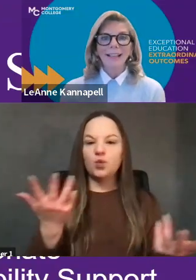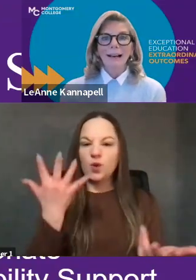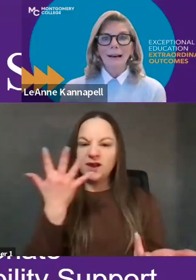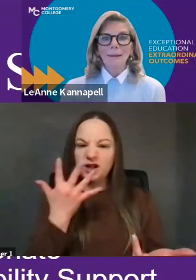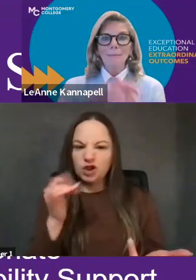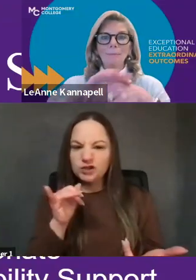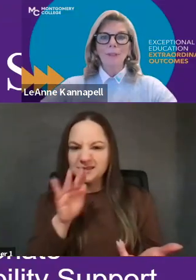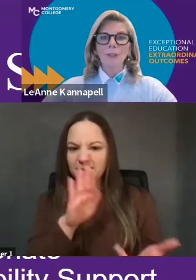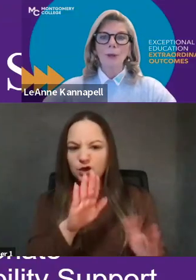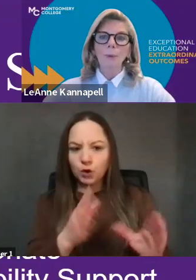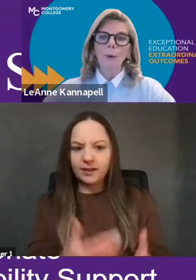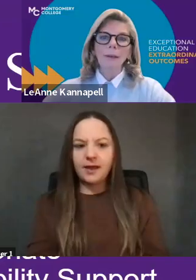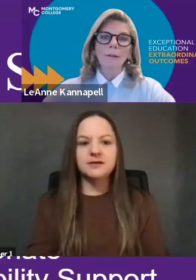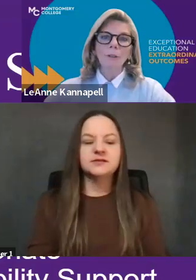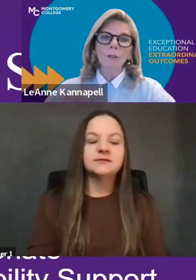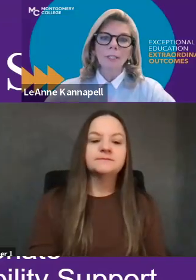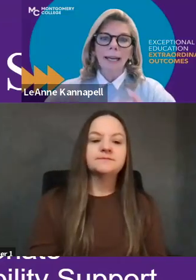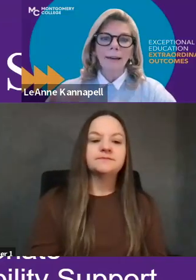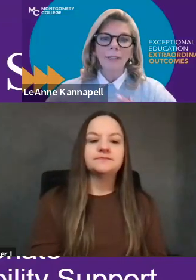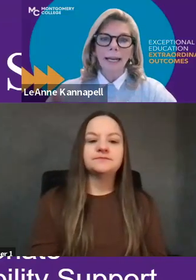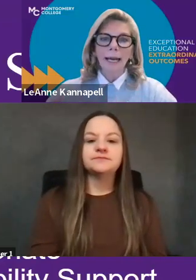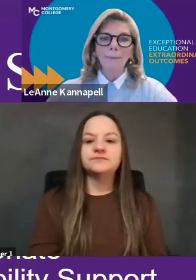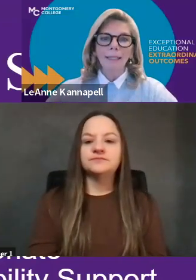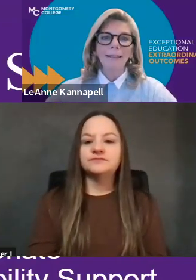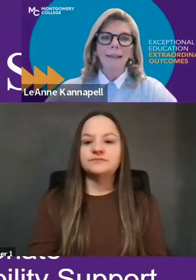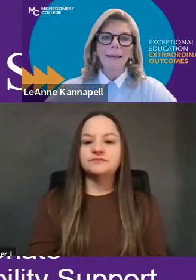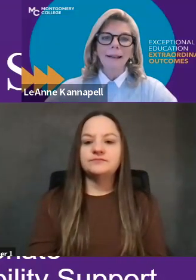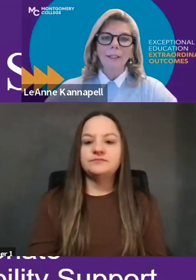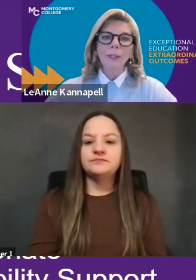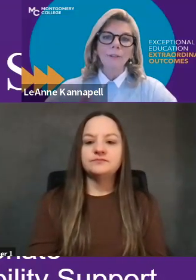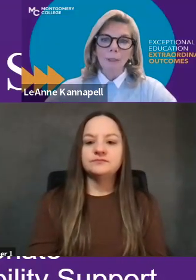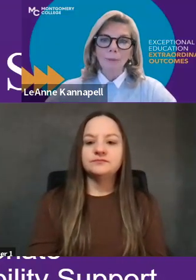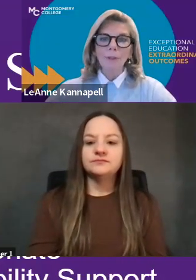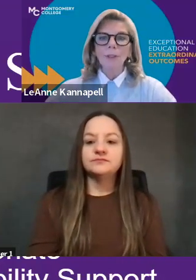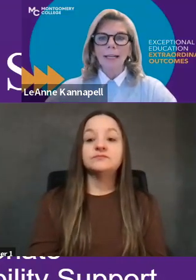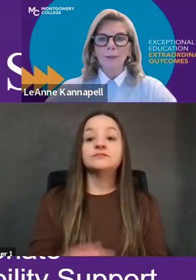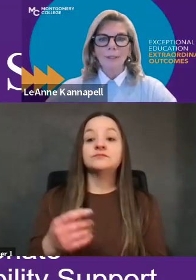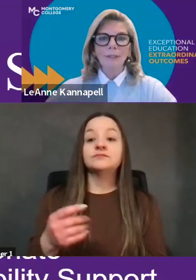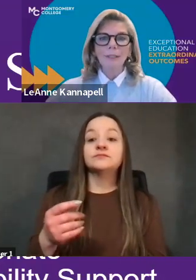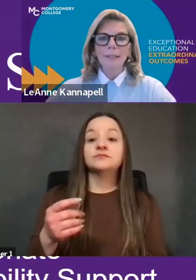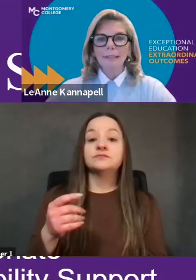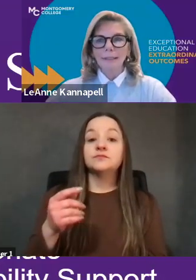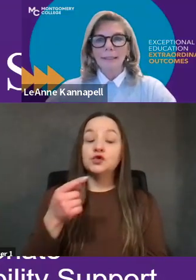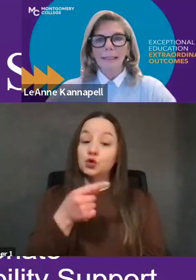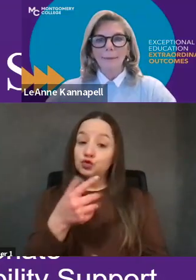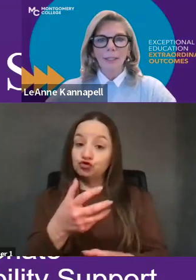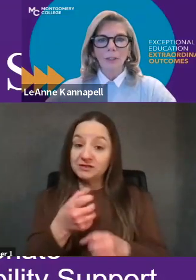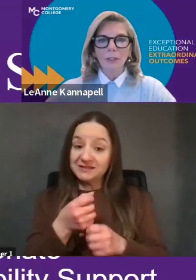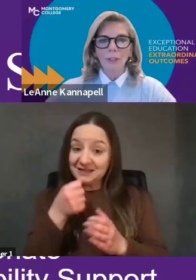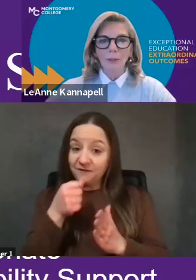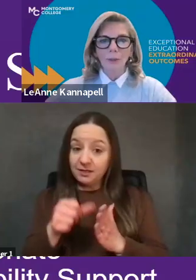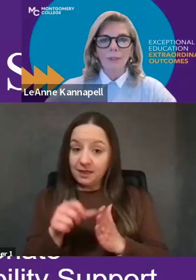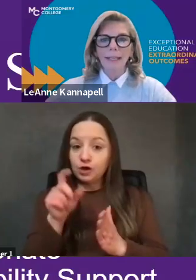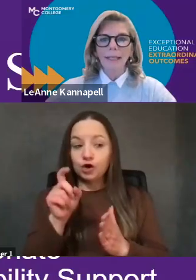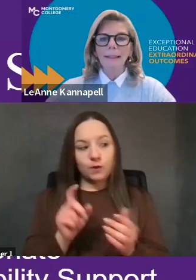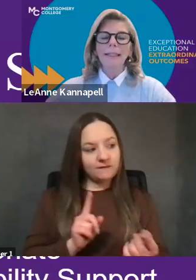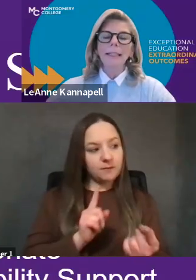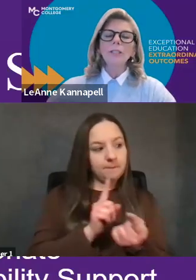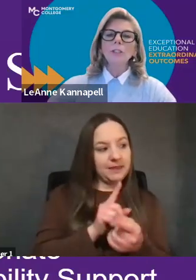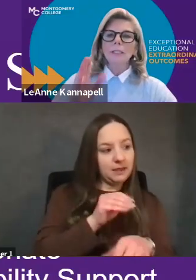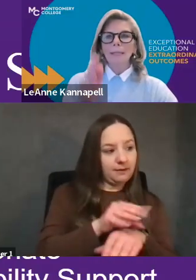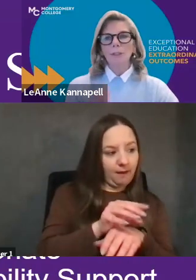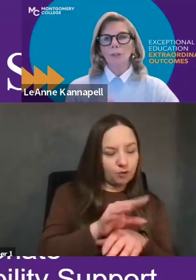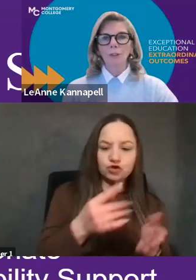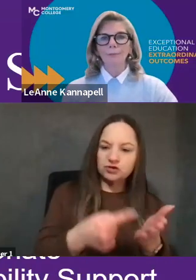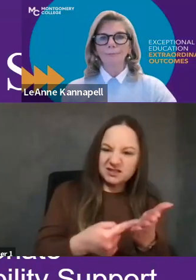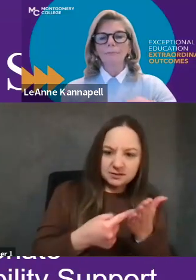class? So to have that happen, you have to meet with your counselor and discuss the accommodations and goals. And then